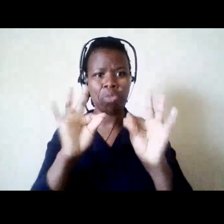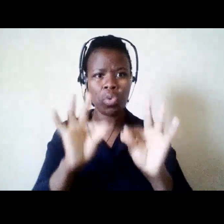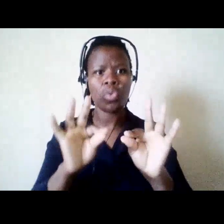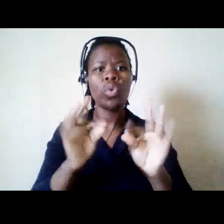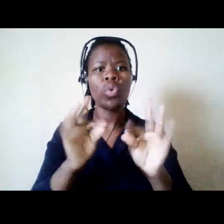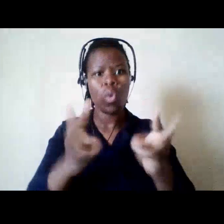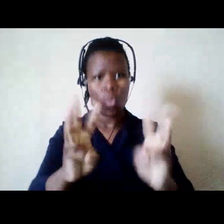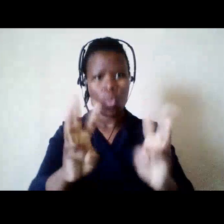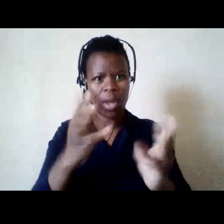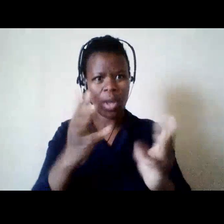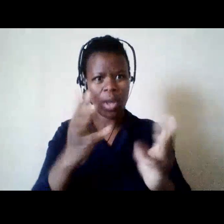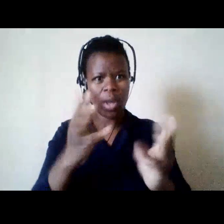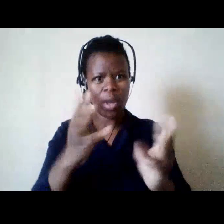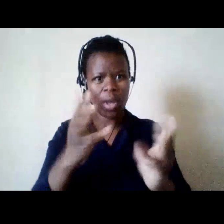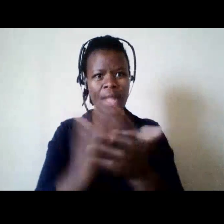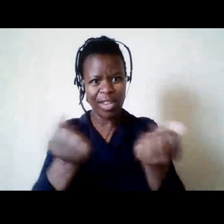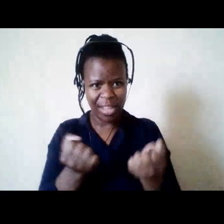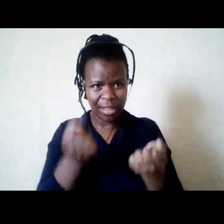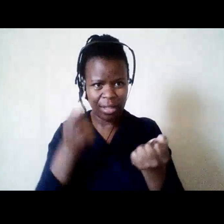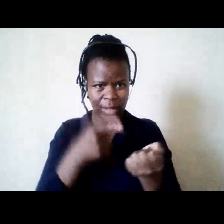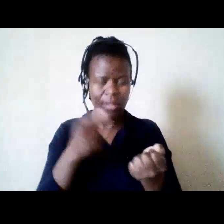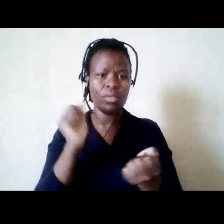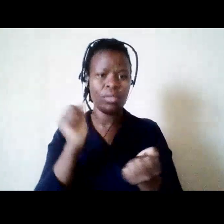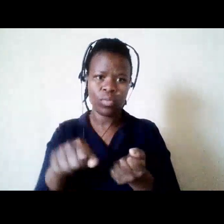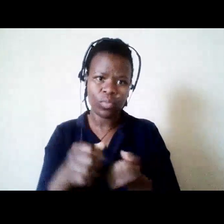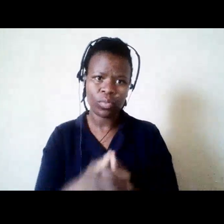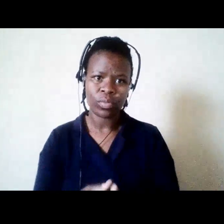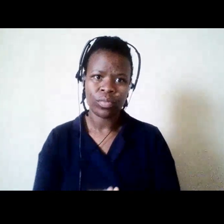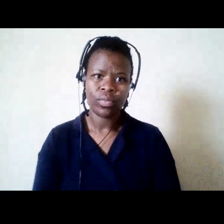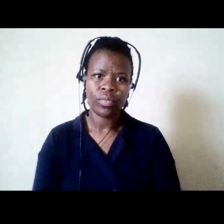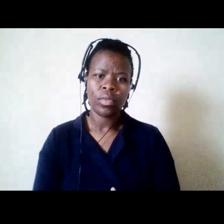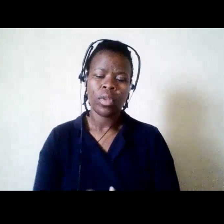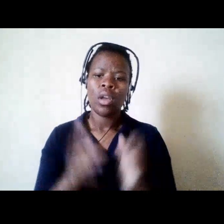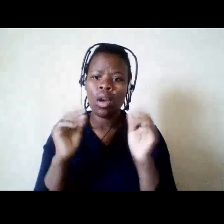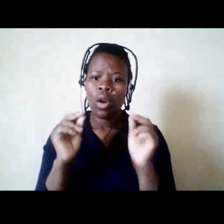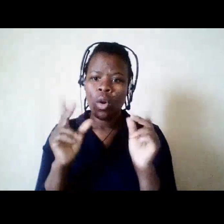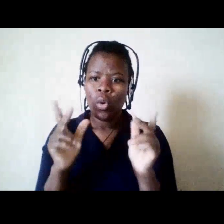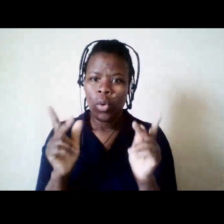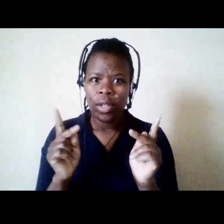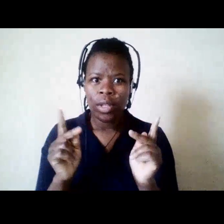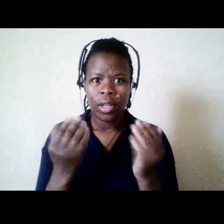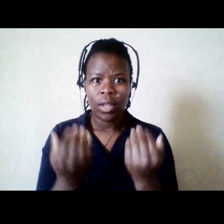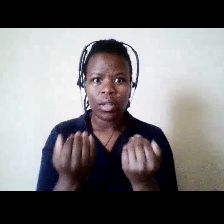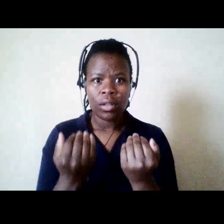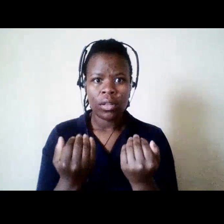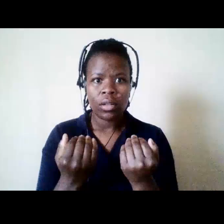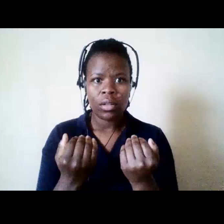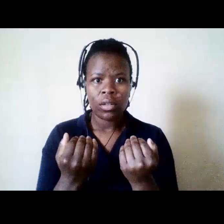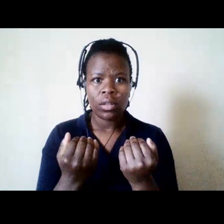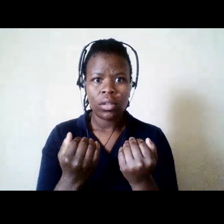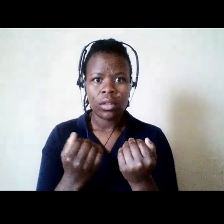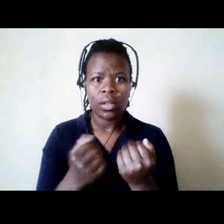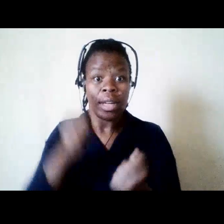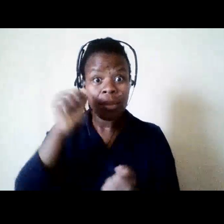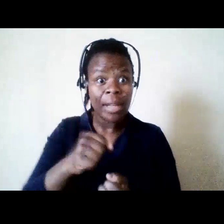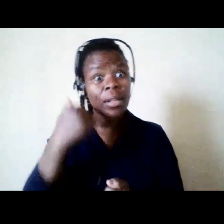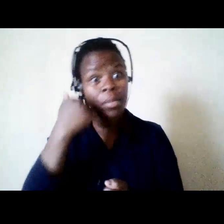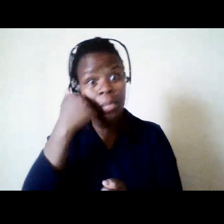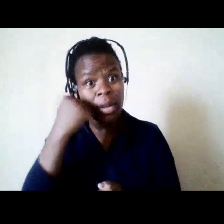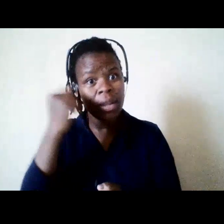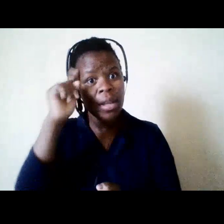in those cases. Yeah. All right, let's go to, so people, we're supposed to take a break. So I'm thinking